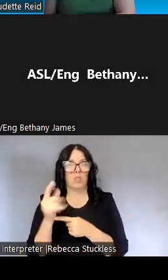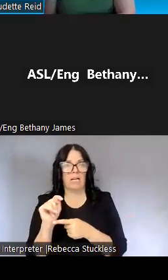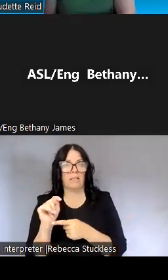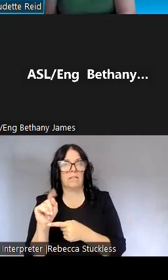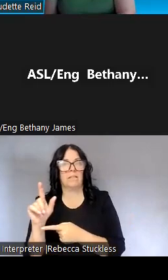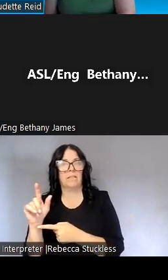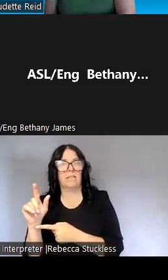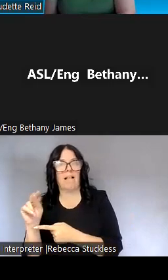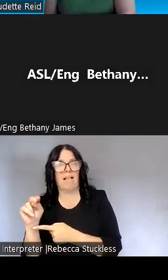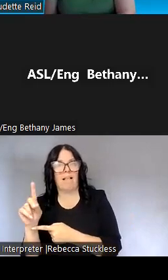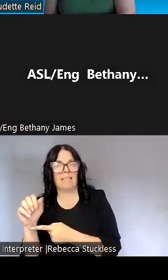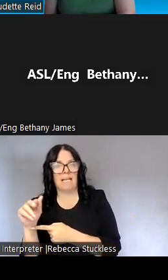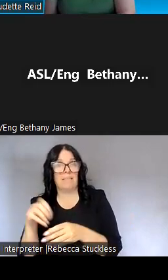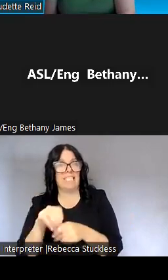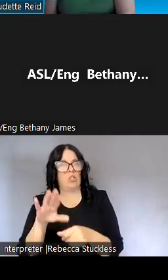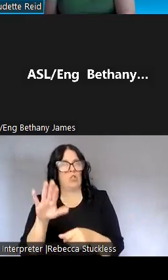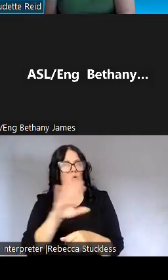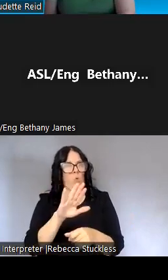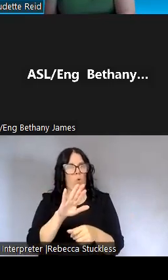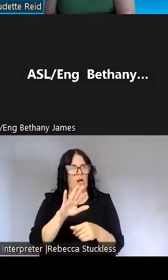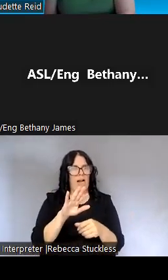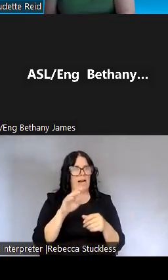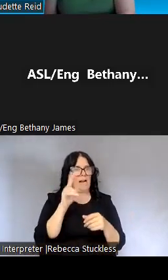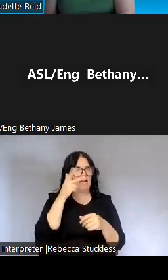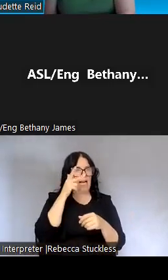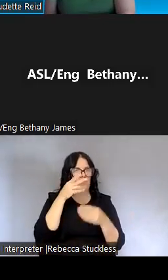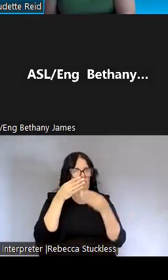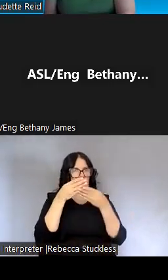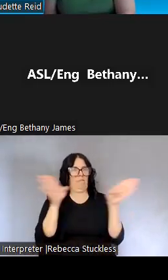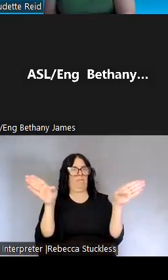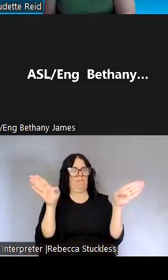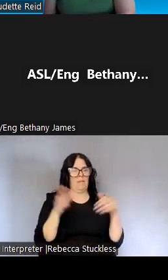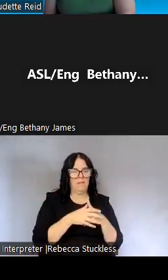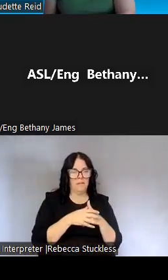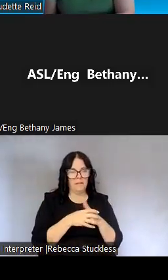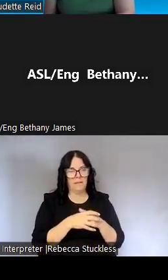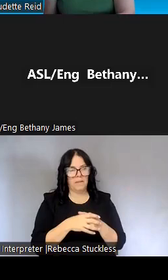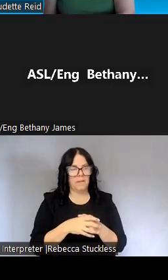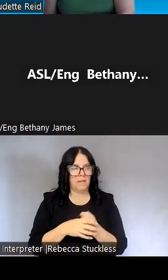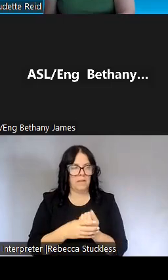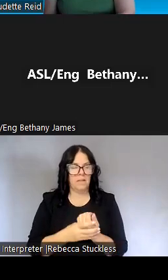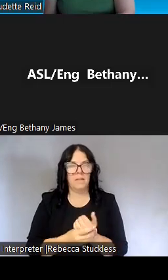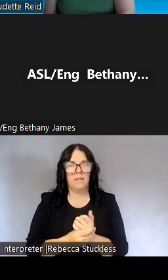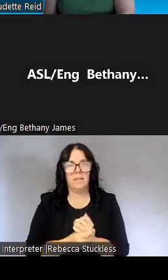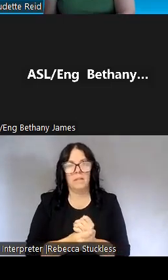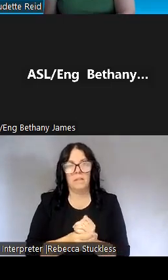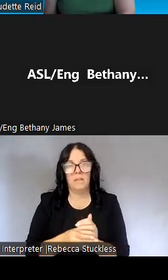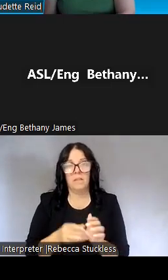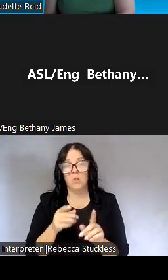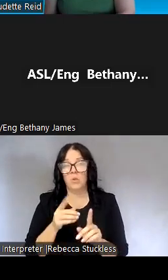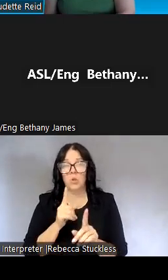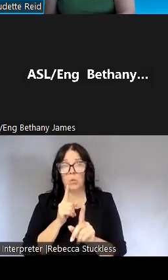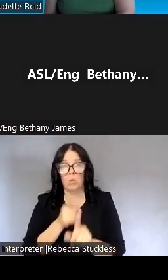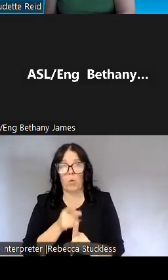your camera's field of view. And point and speak identifies text